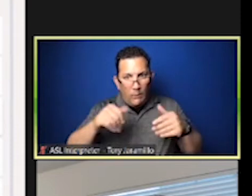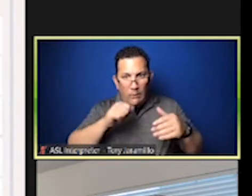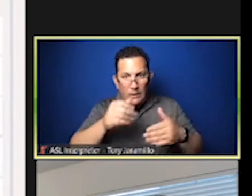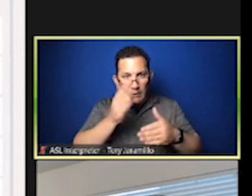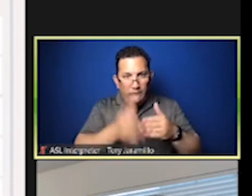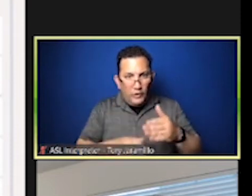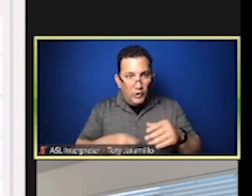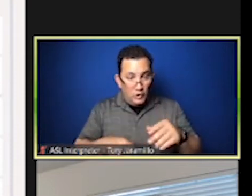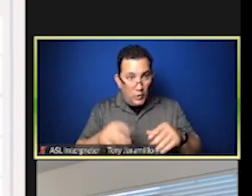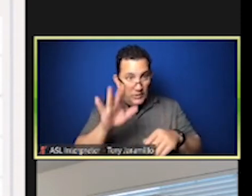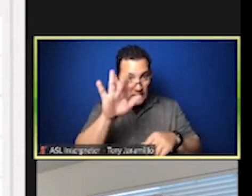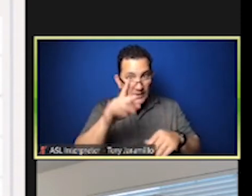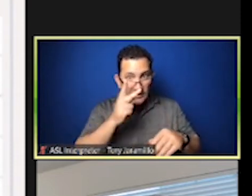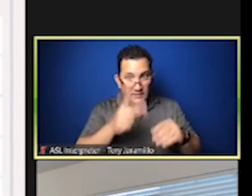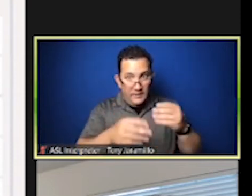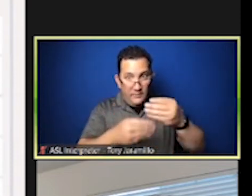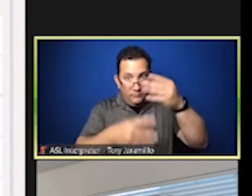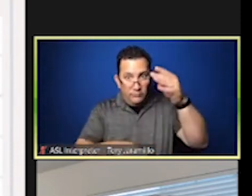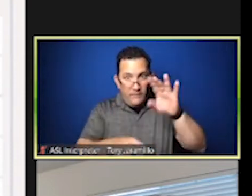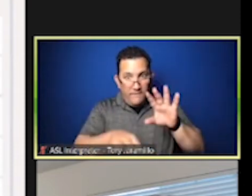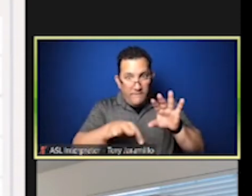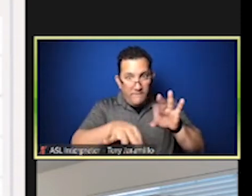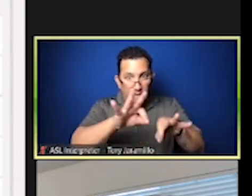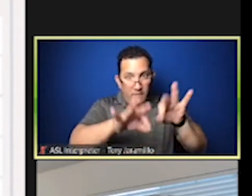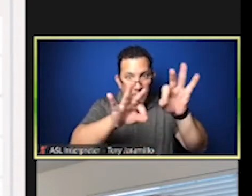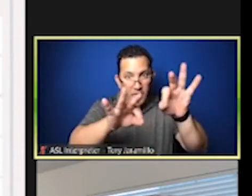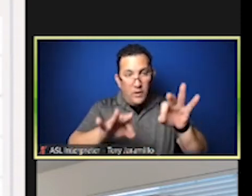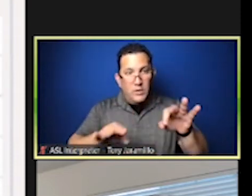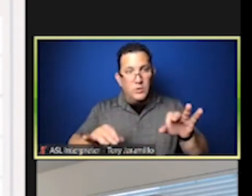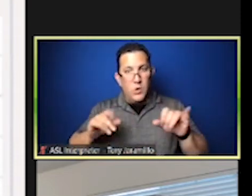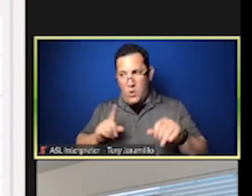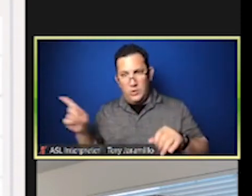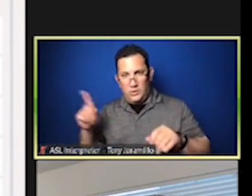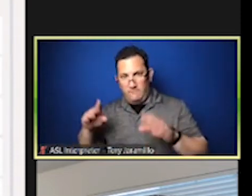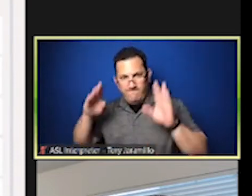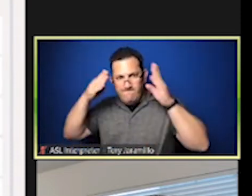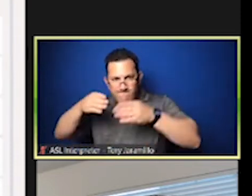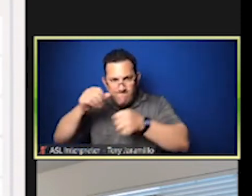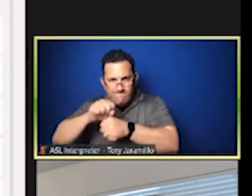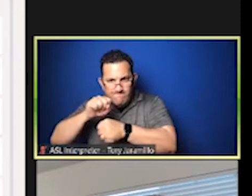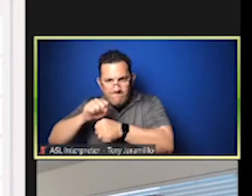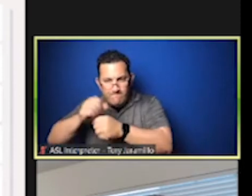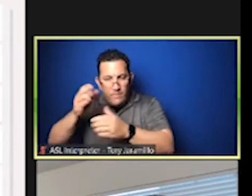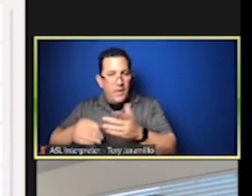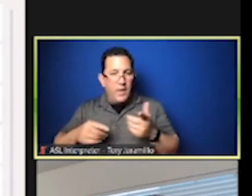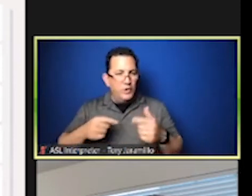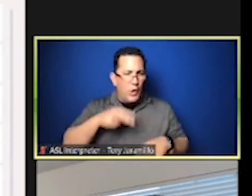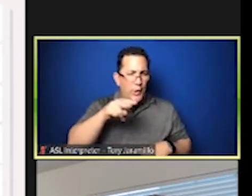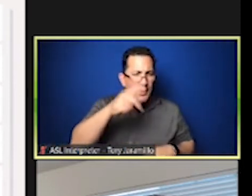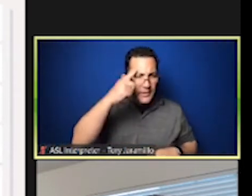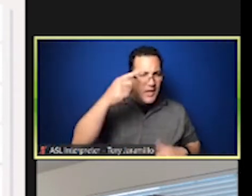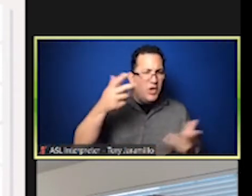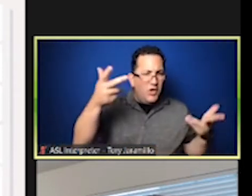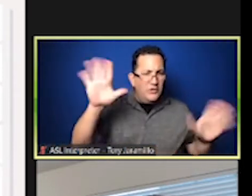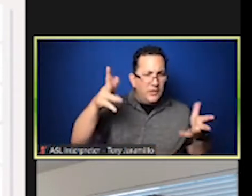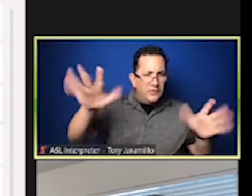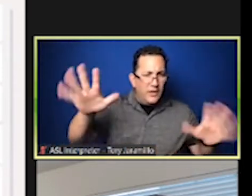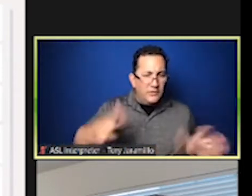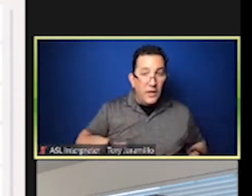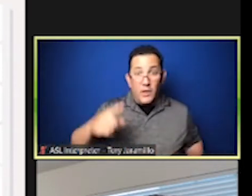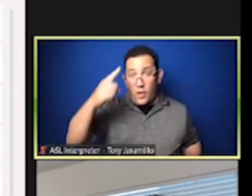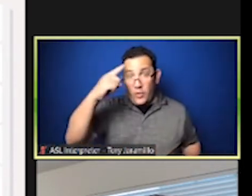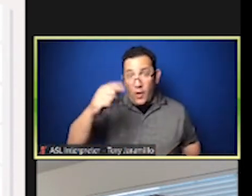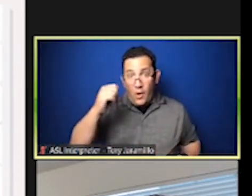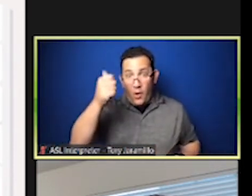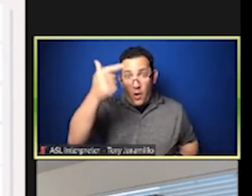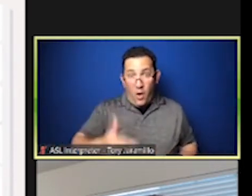she had never looked here before any of those assignments because she just assumed that all of her assignments would show on the screen that